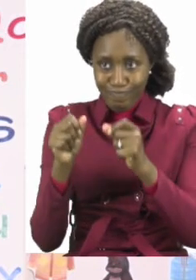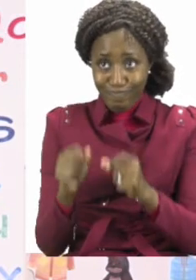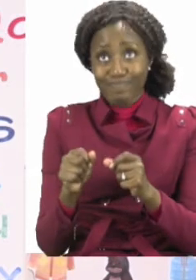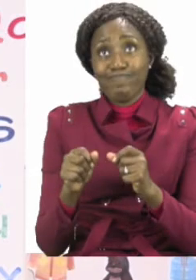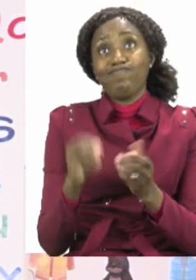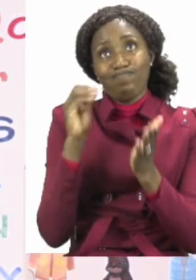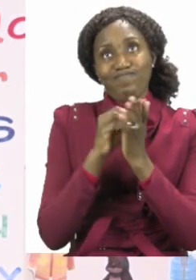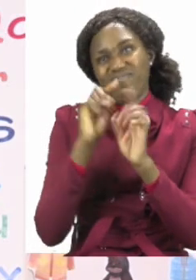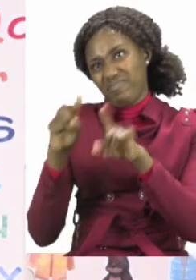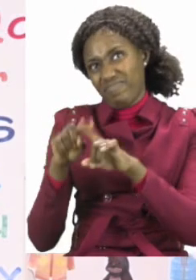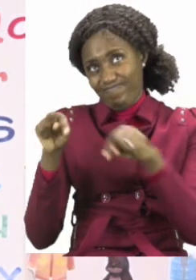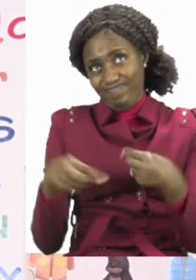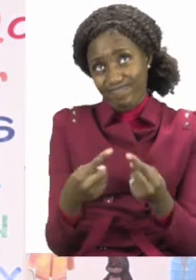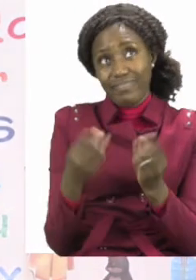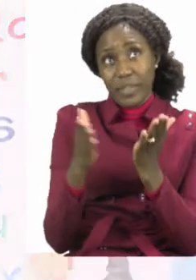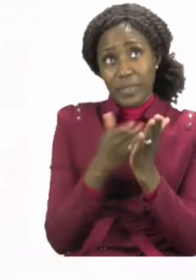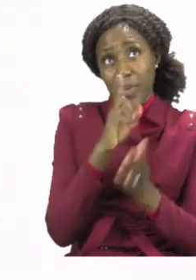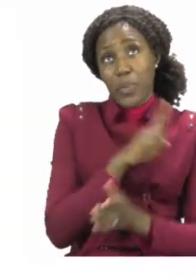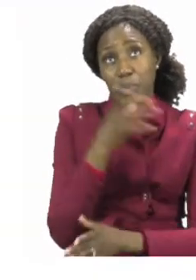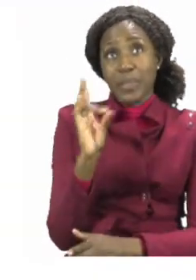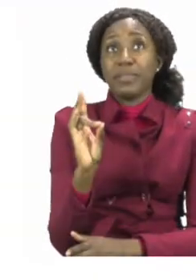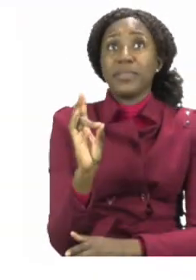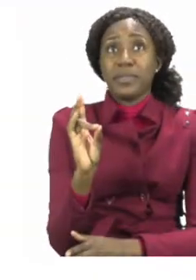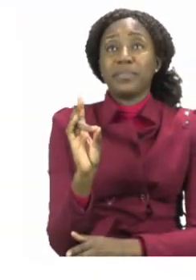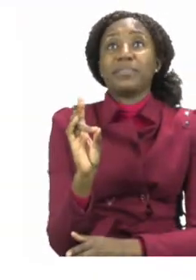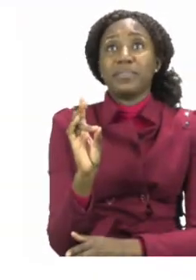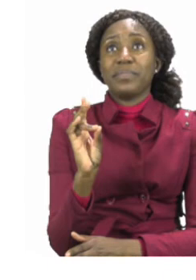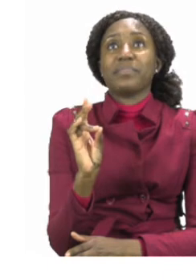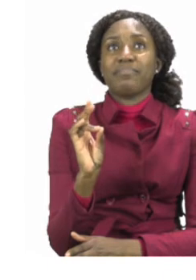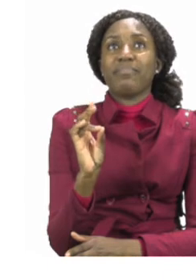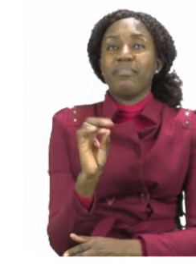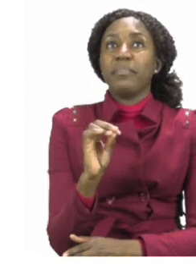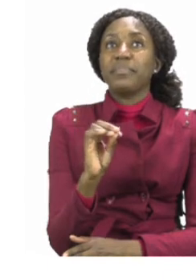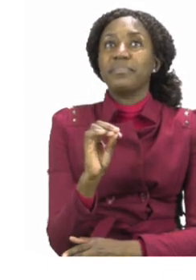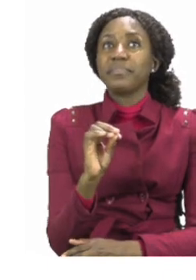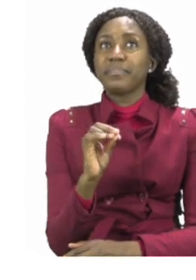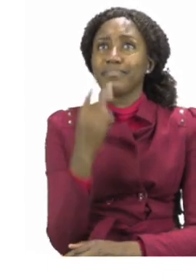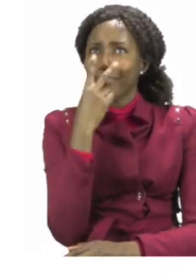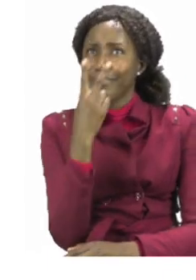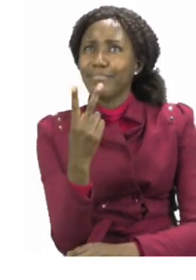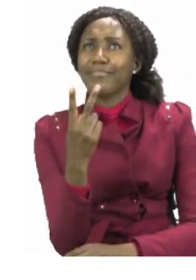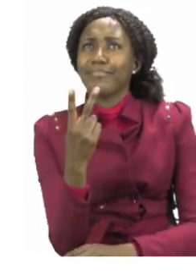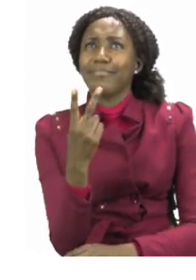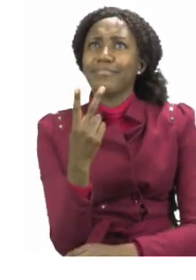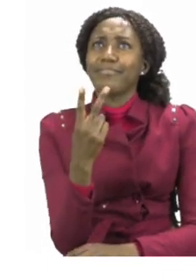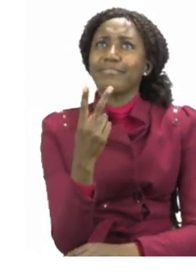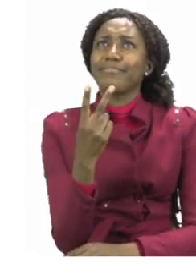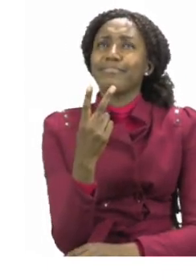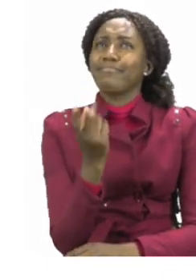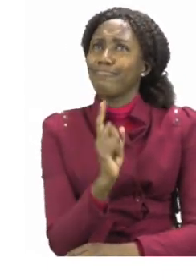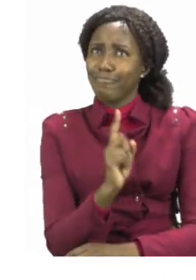booklets to page 17. Now here, boys and girls, you will see we have